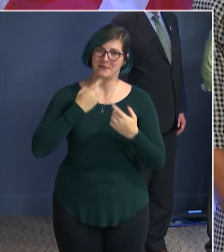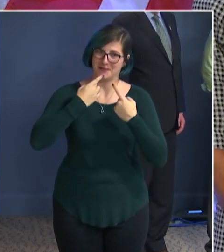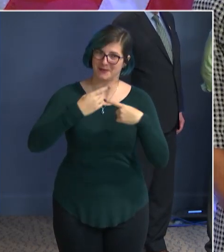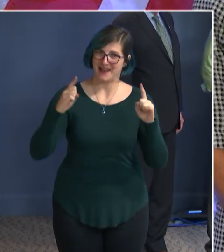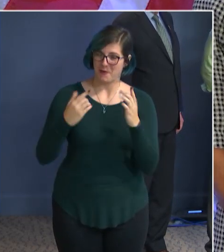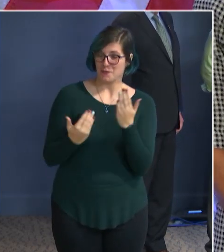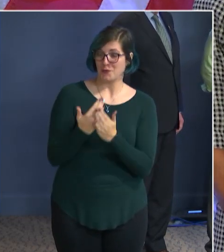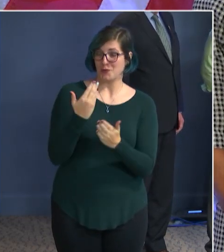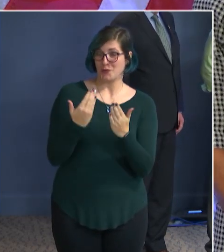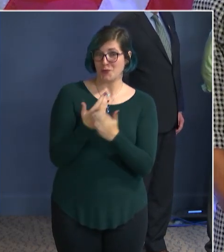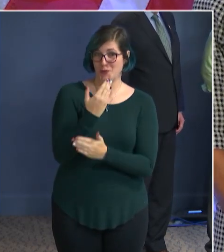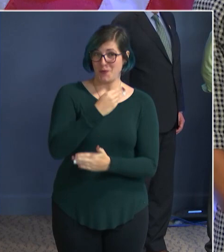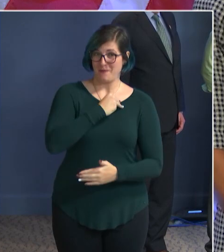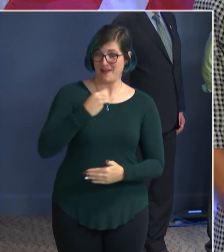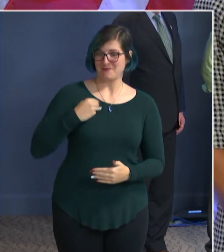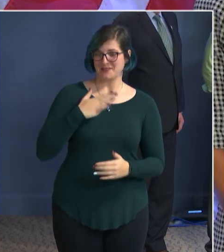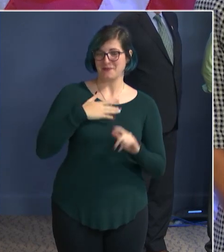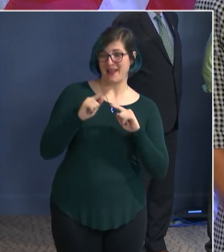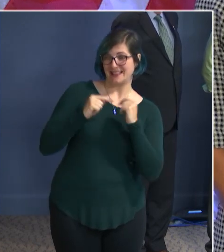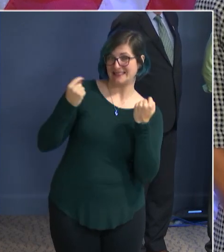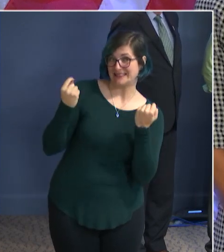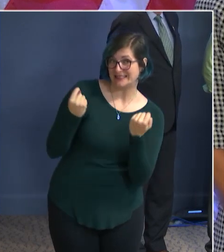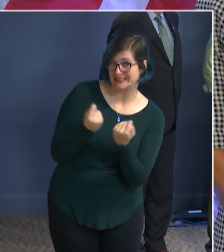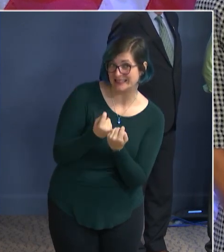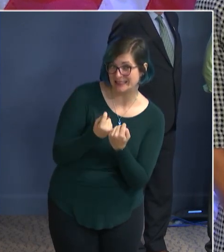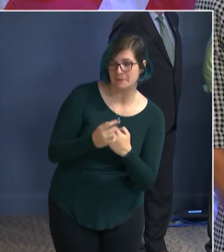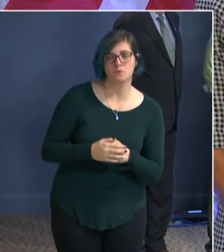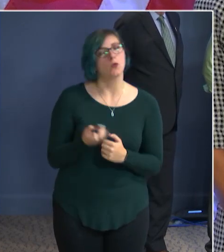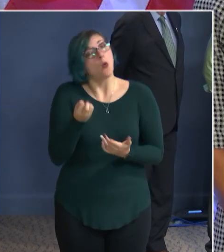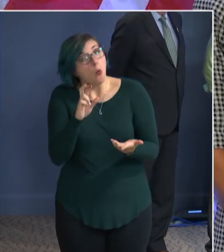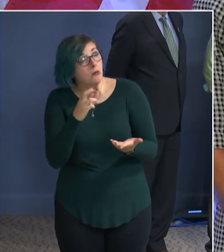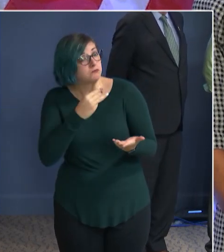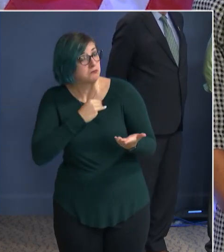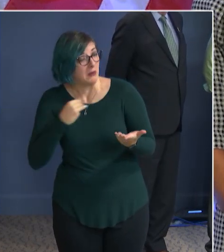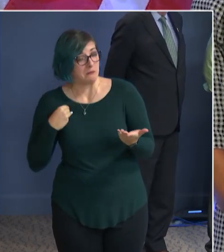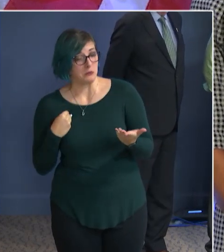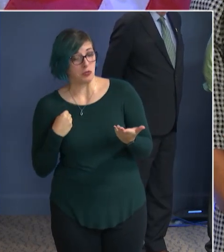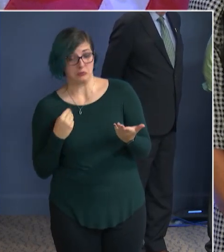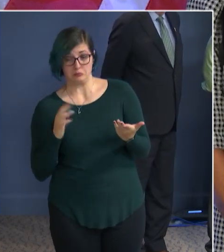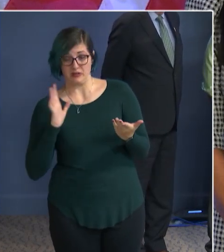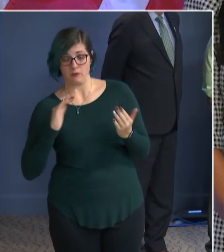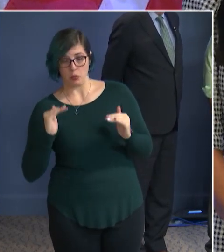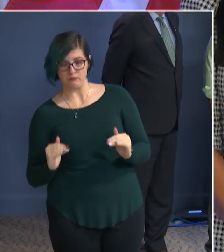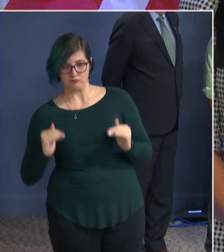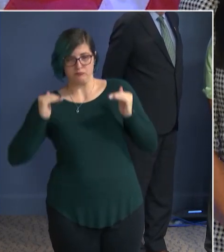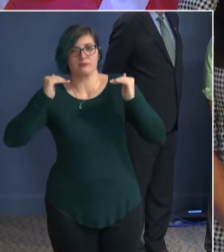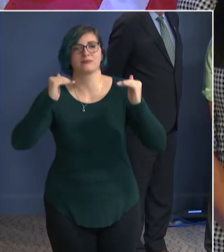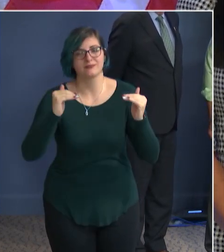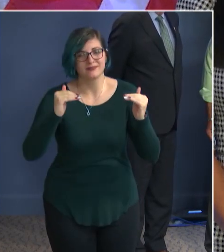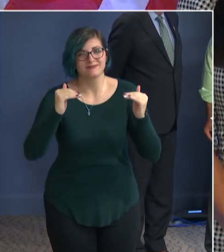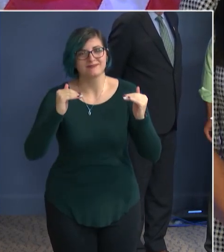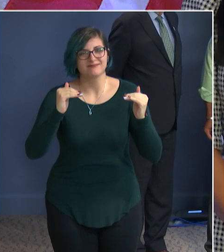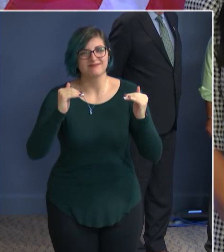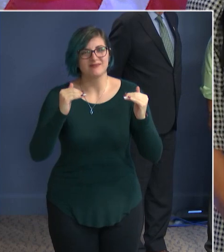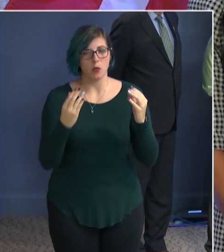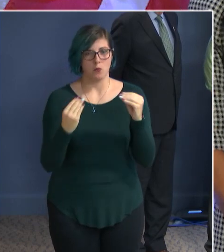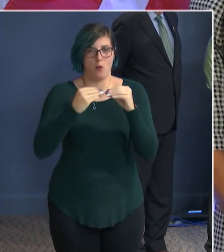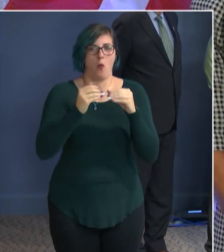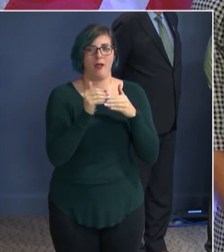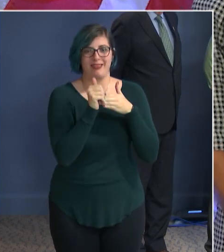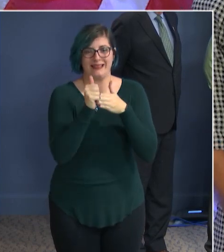new members of my team or members who have stepped up for additional